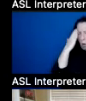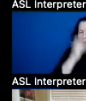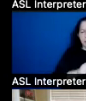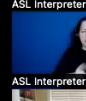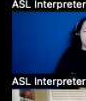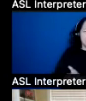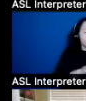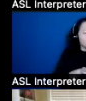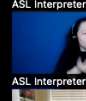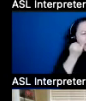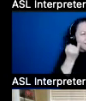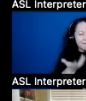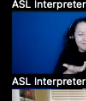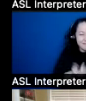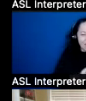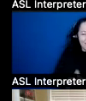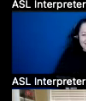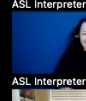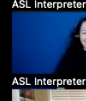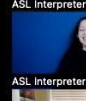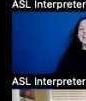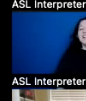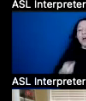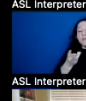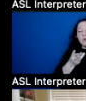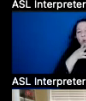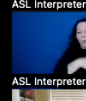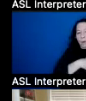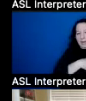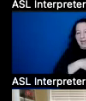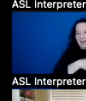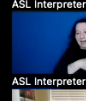new advocates in the house. So very few women receive follow-up